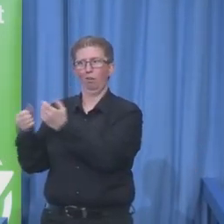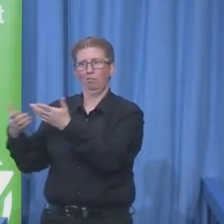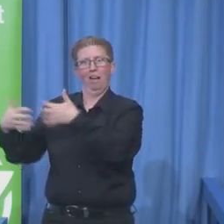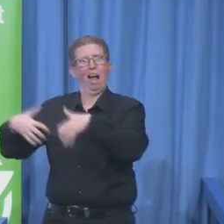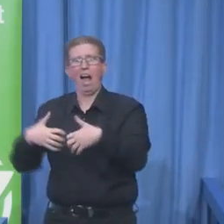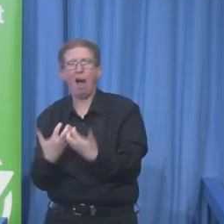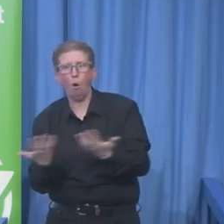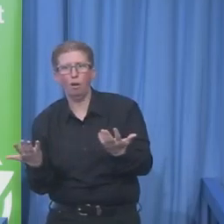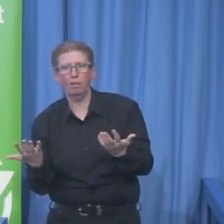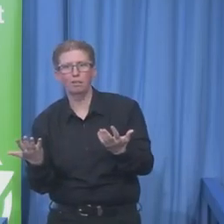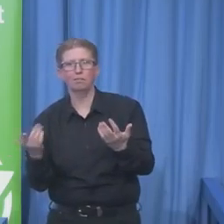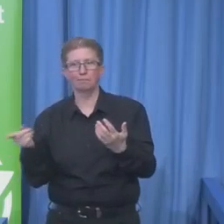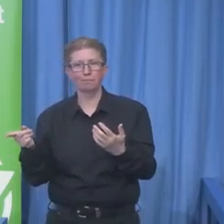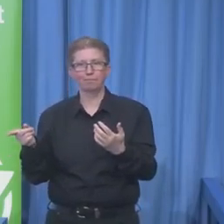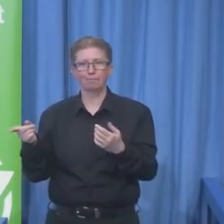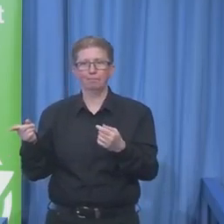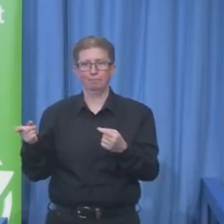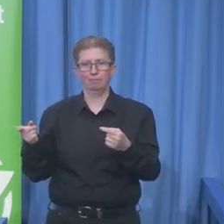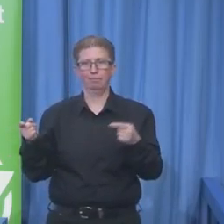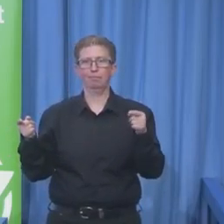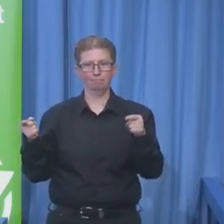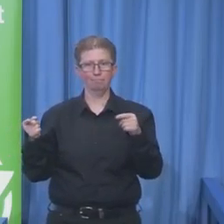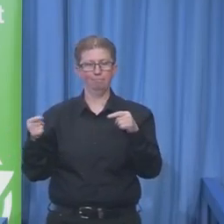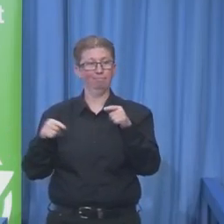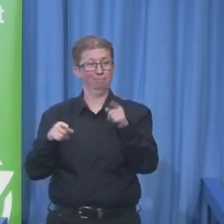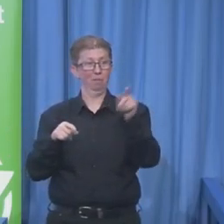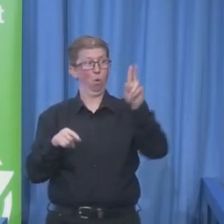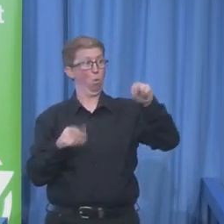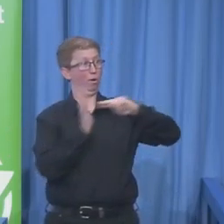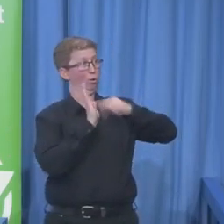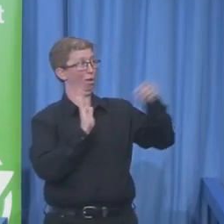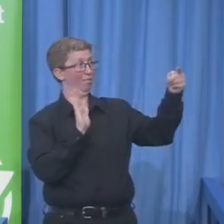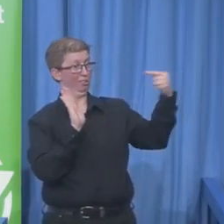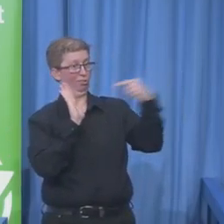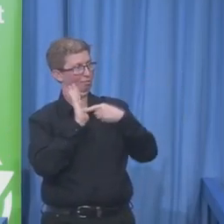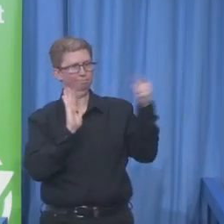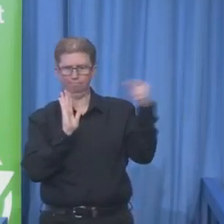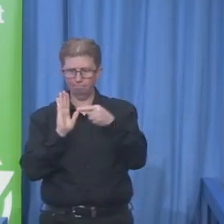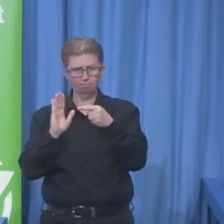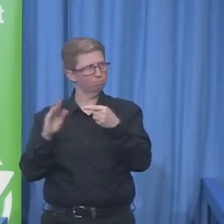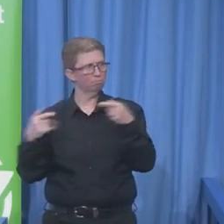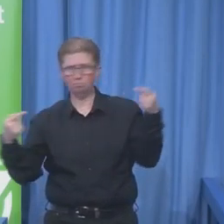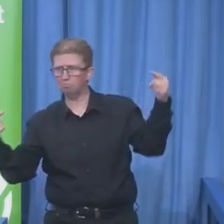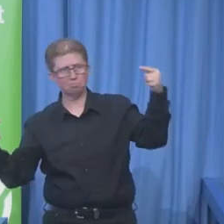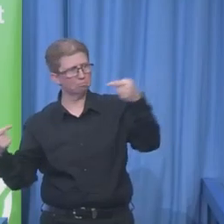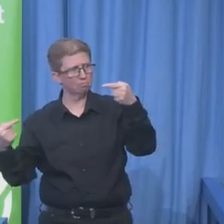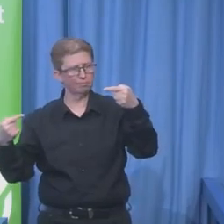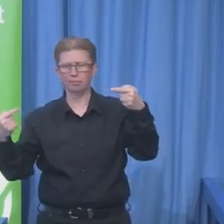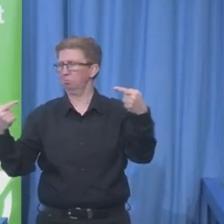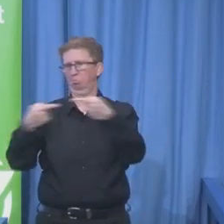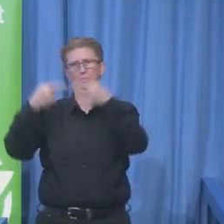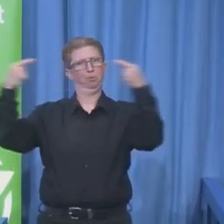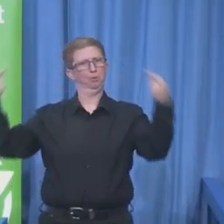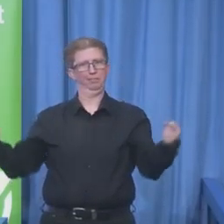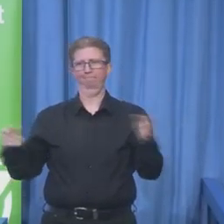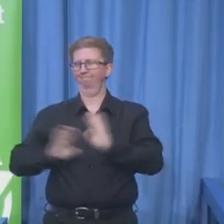this article are of utmost importance. They prescribe that each